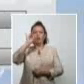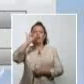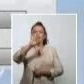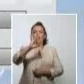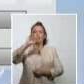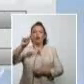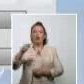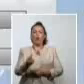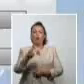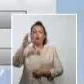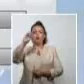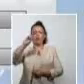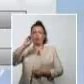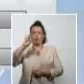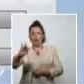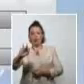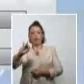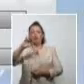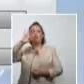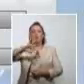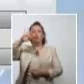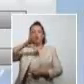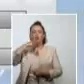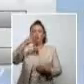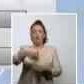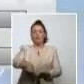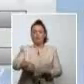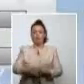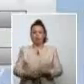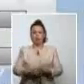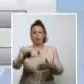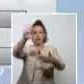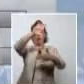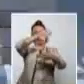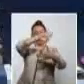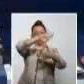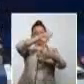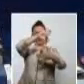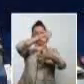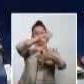7.07%. The region of the Americas confirms in one day